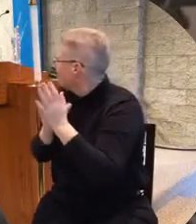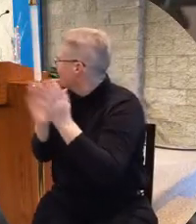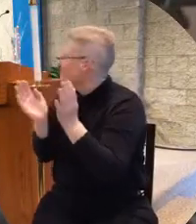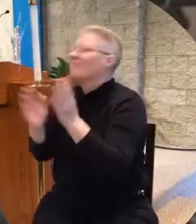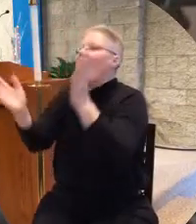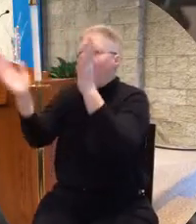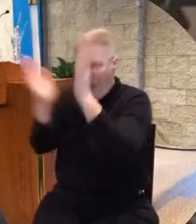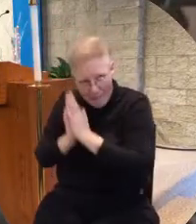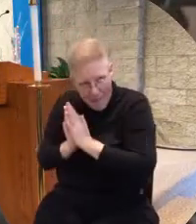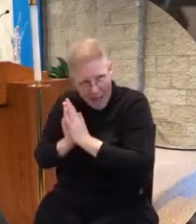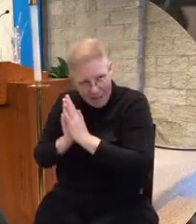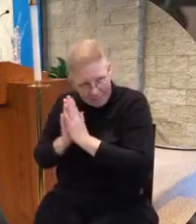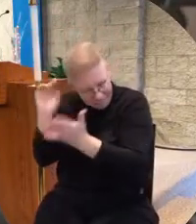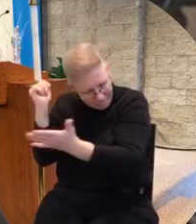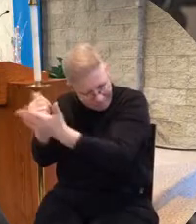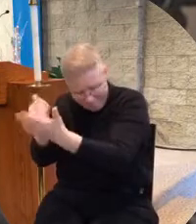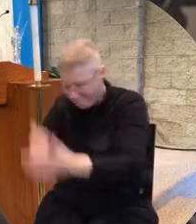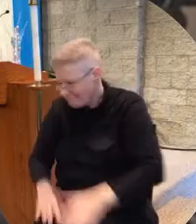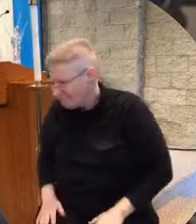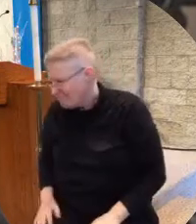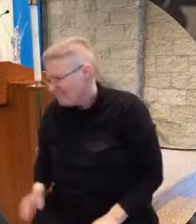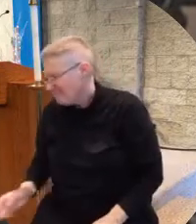Amen.